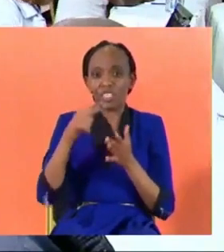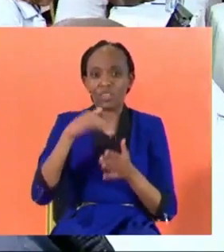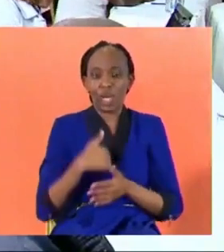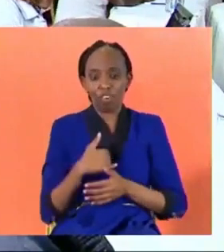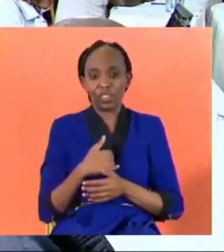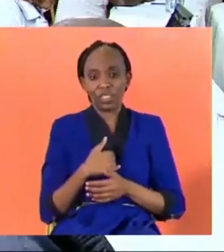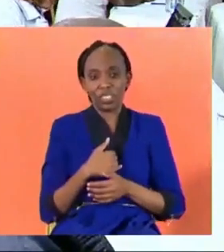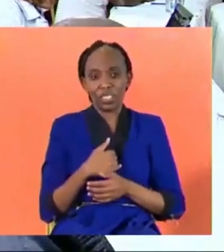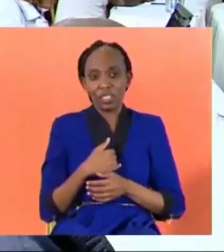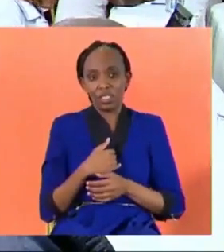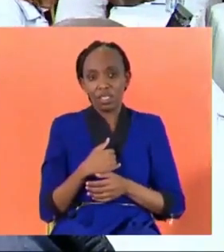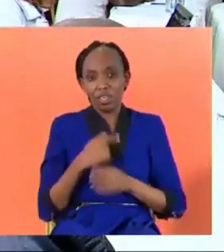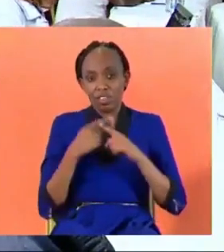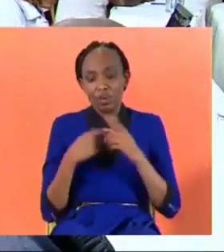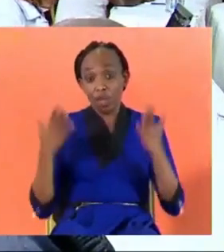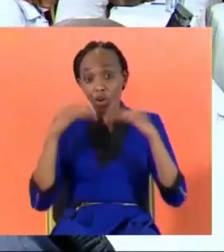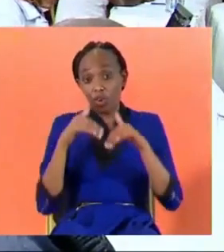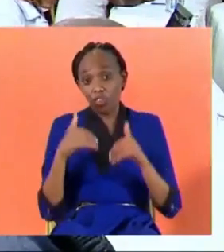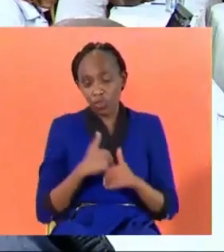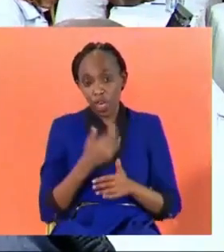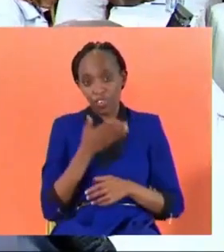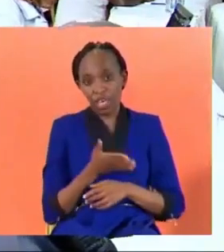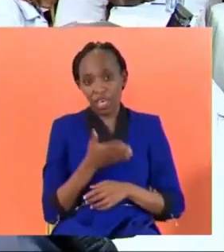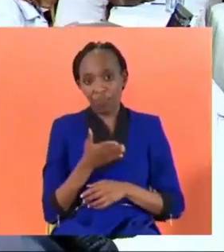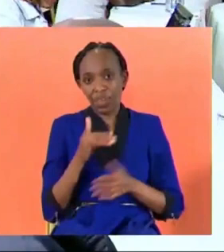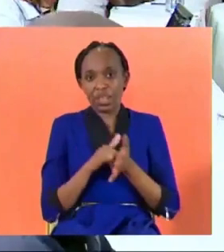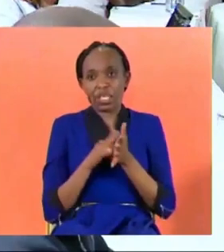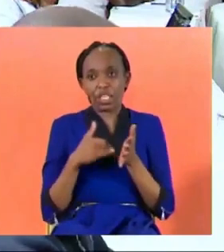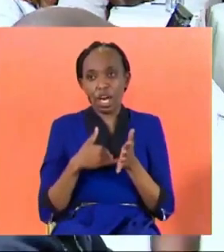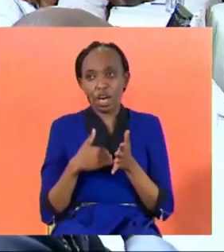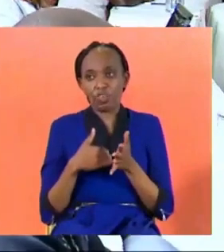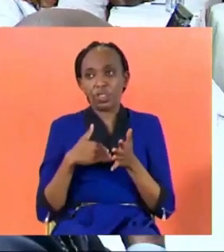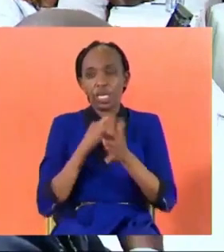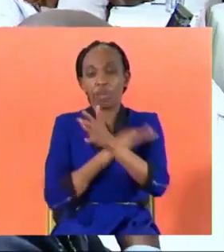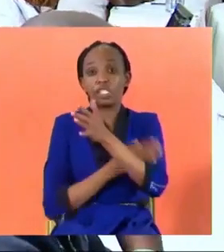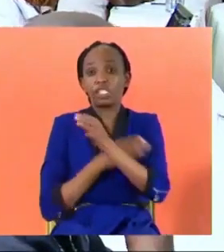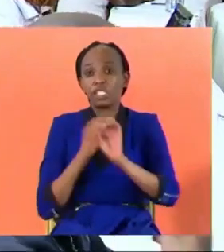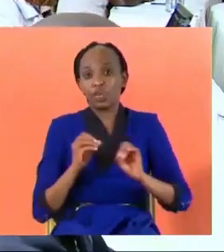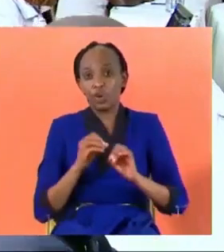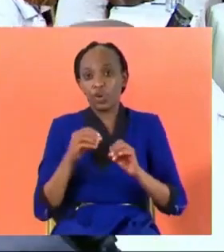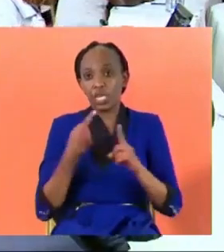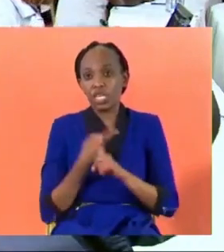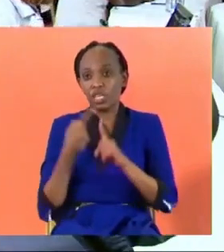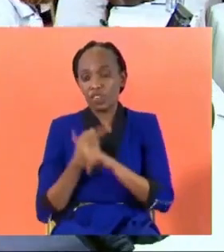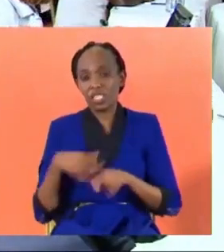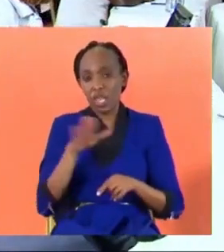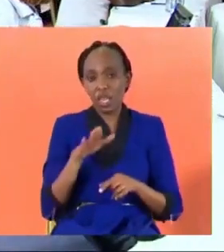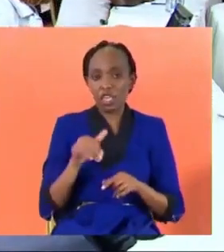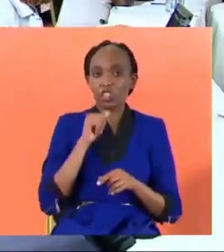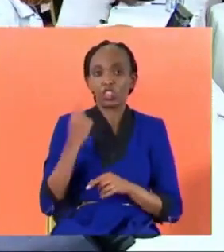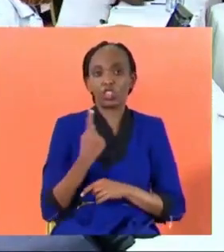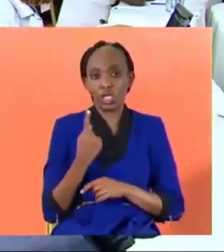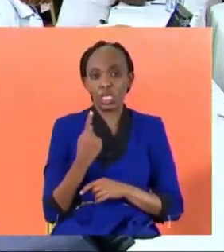cited that from the conference we had here in Zambia, that there's a lack of capacity in various areas, not just